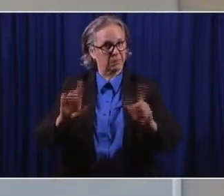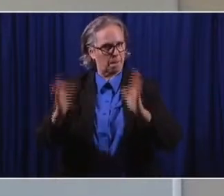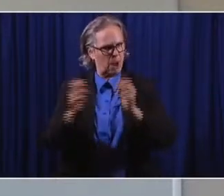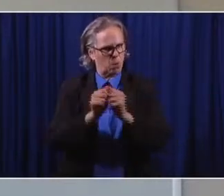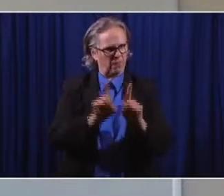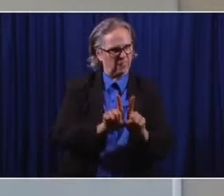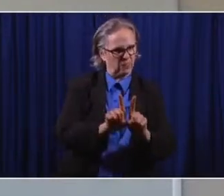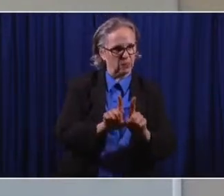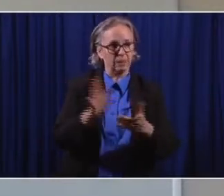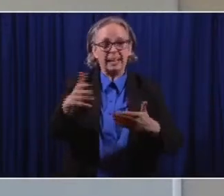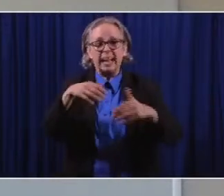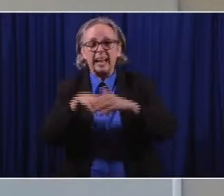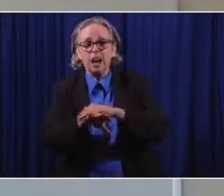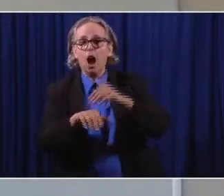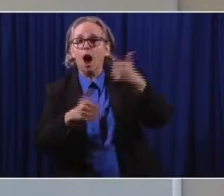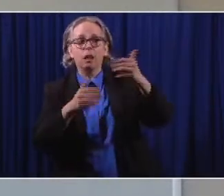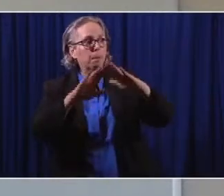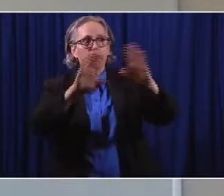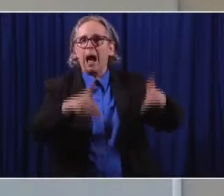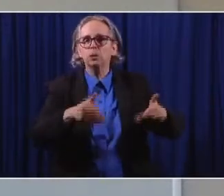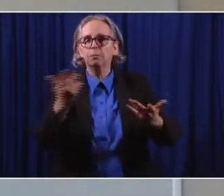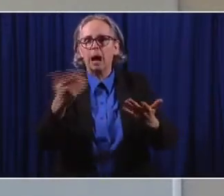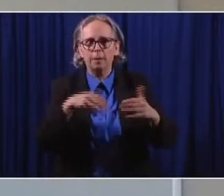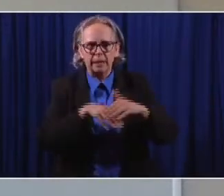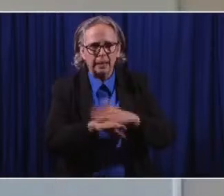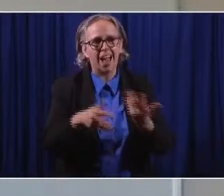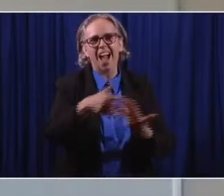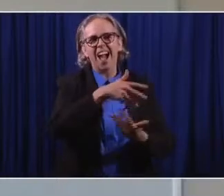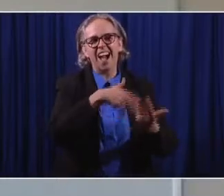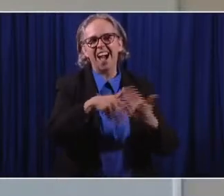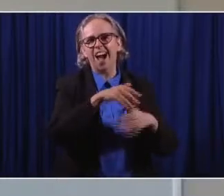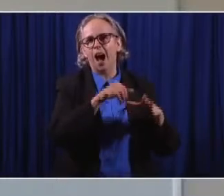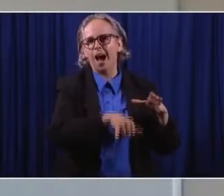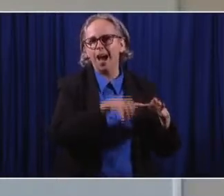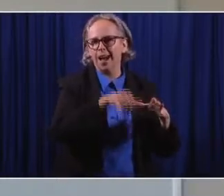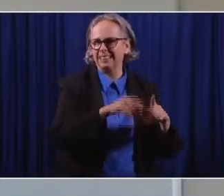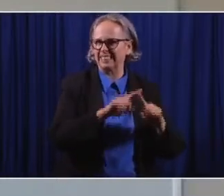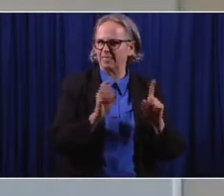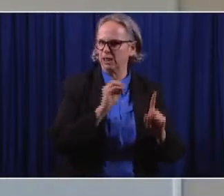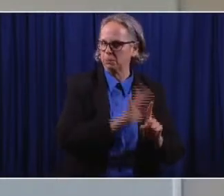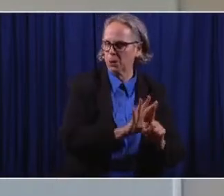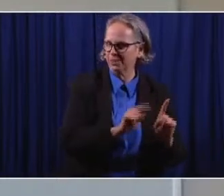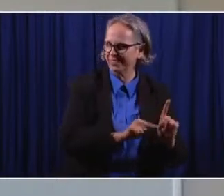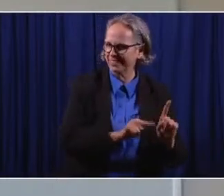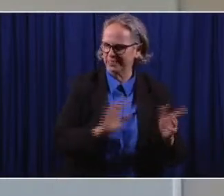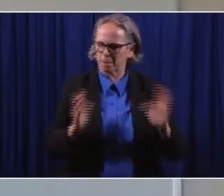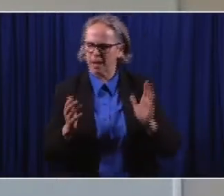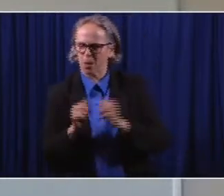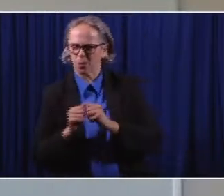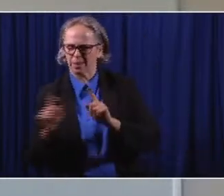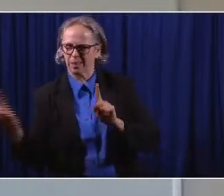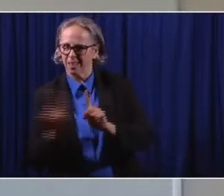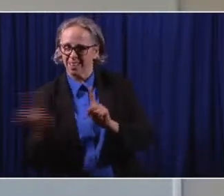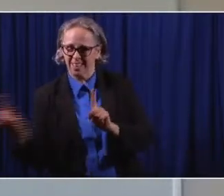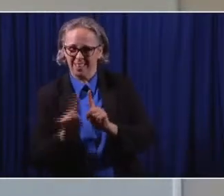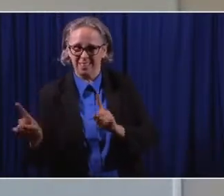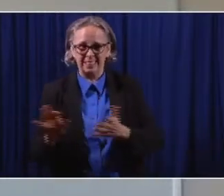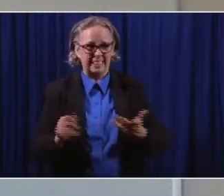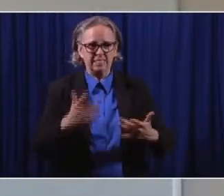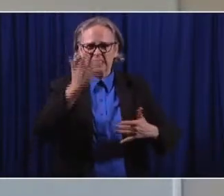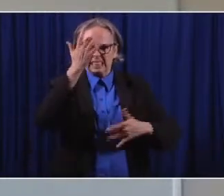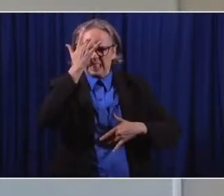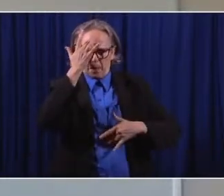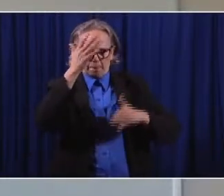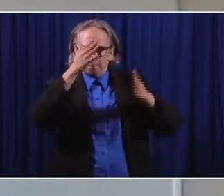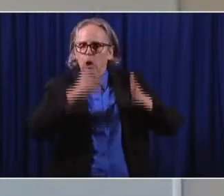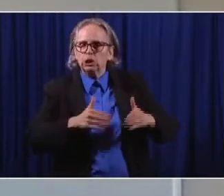household, that's a different type of exposure, especially if the case lived there. So those are all the factors that contribute to that time